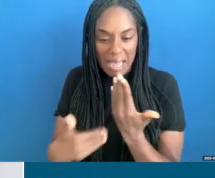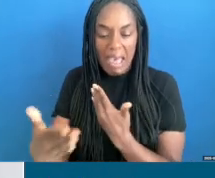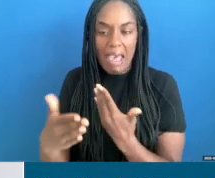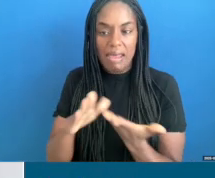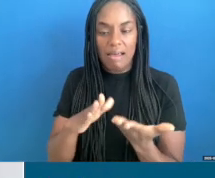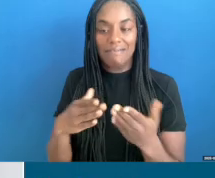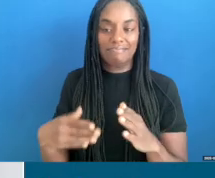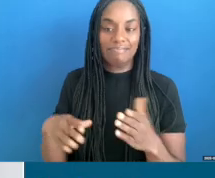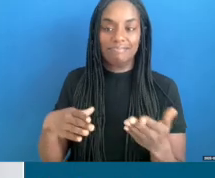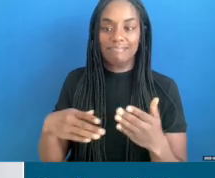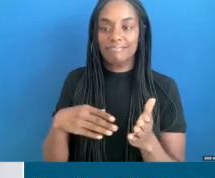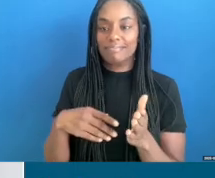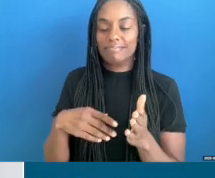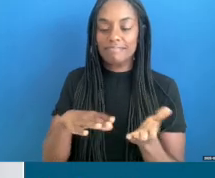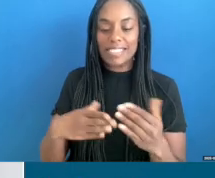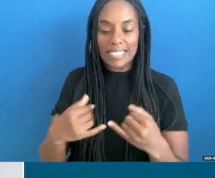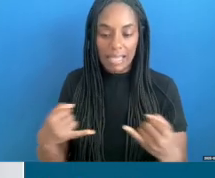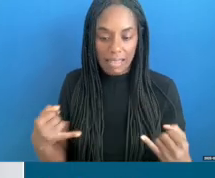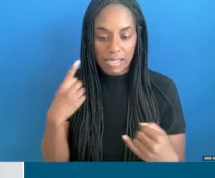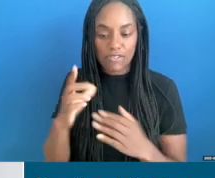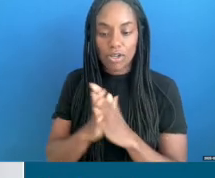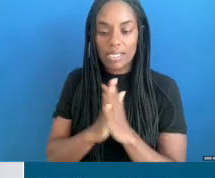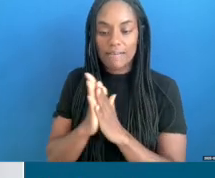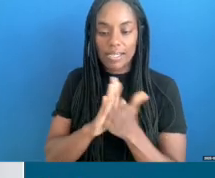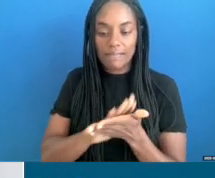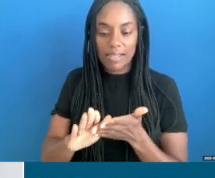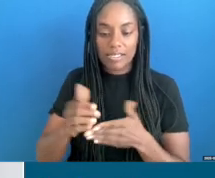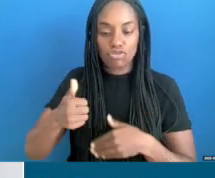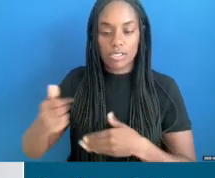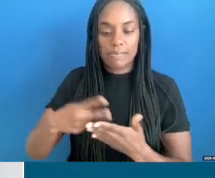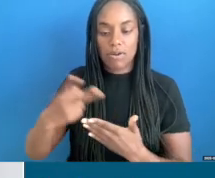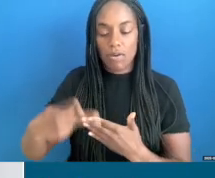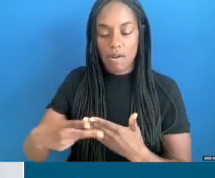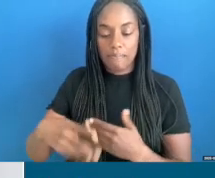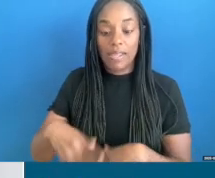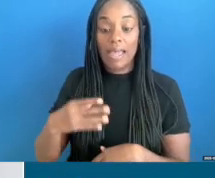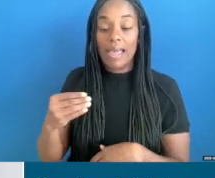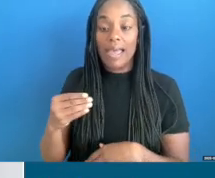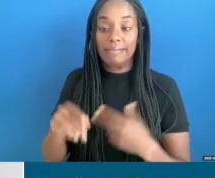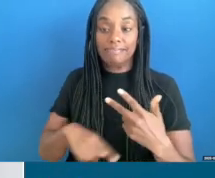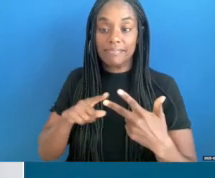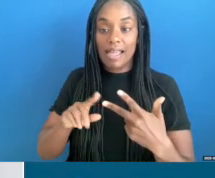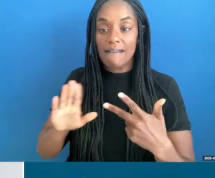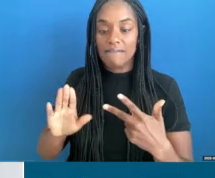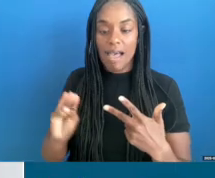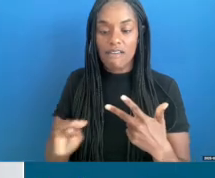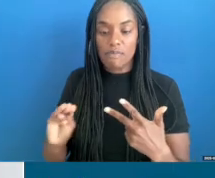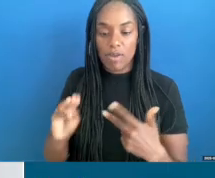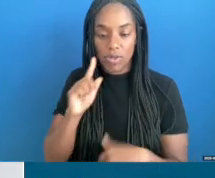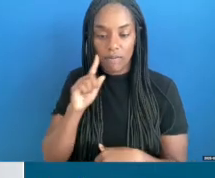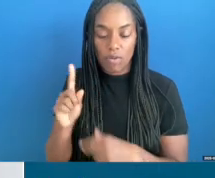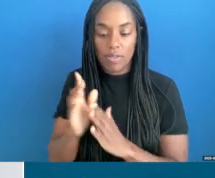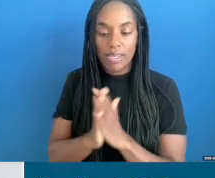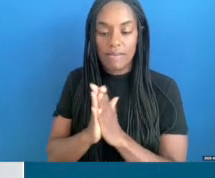$5 million to the Innovative Small E-Fleet Project to continue to support California's small fleets and